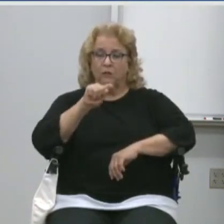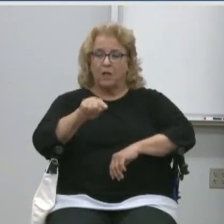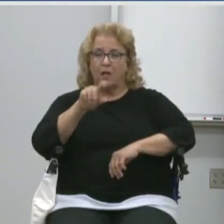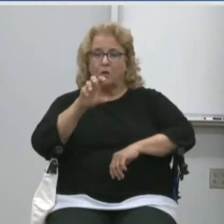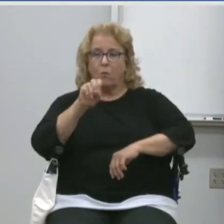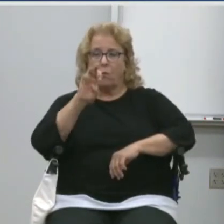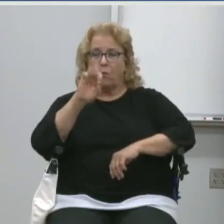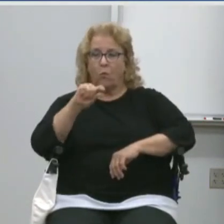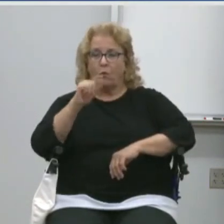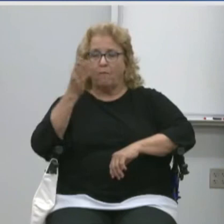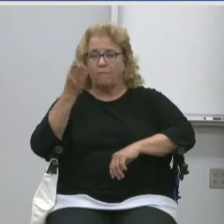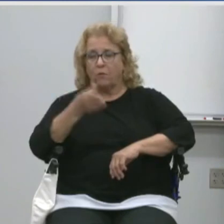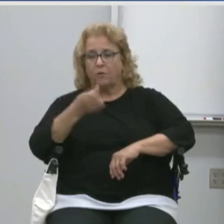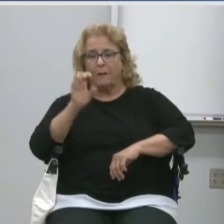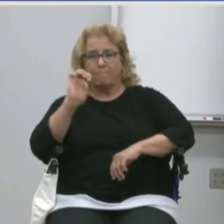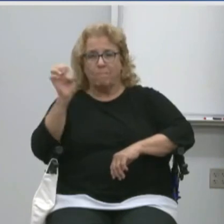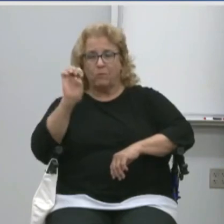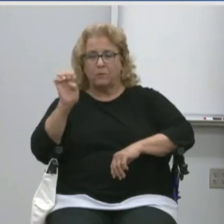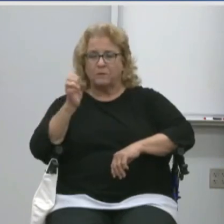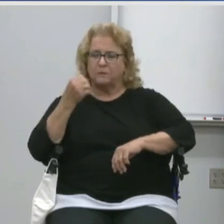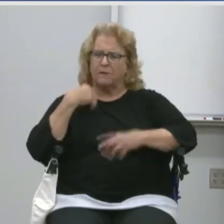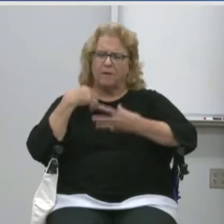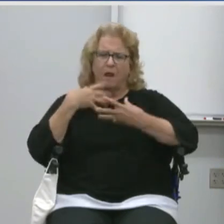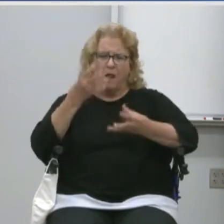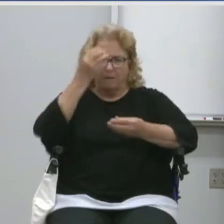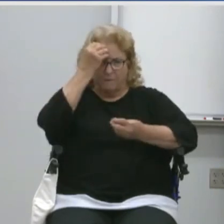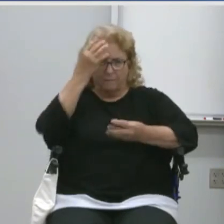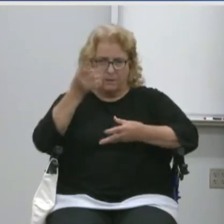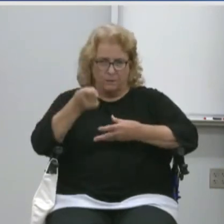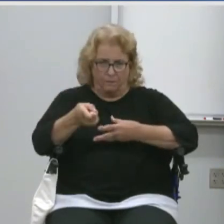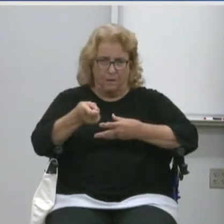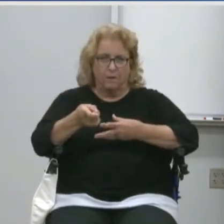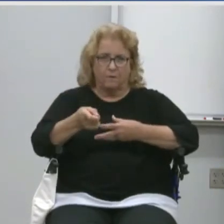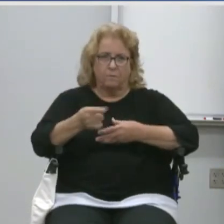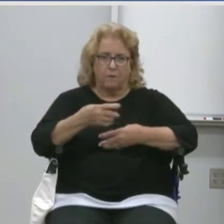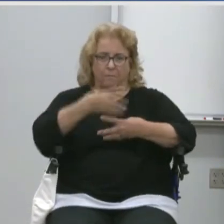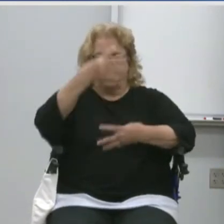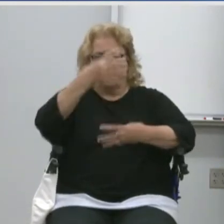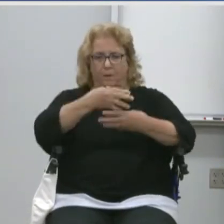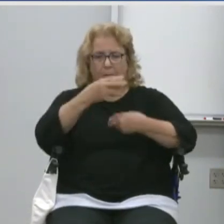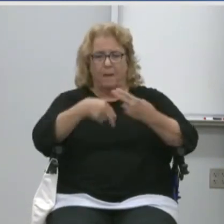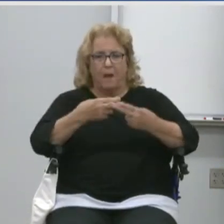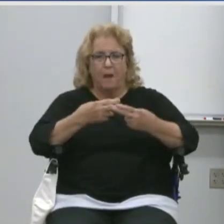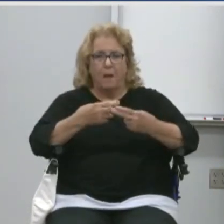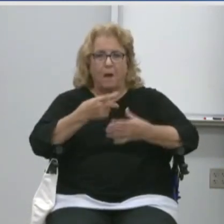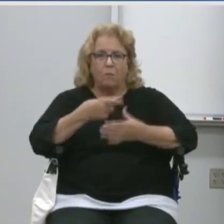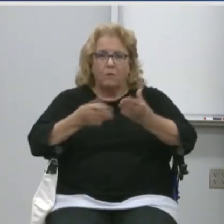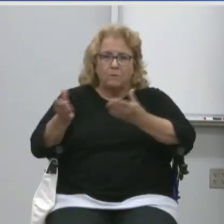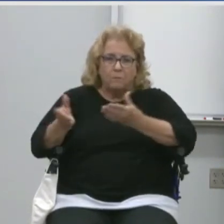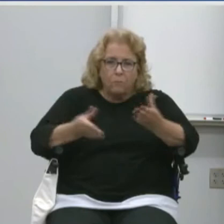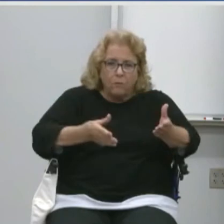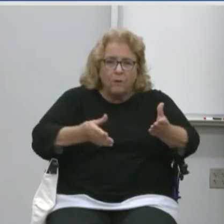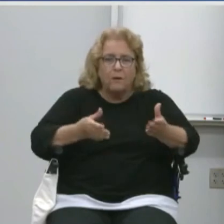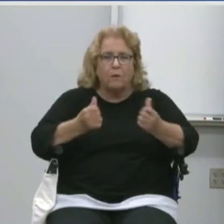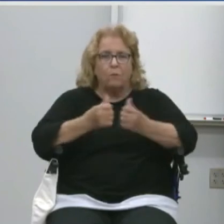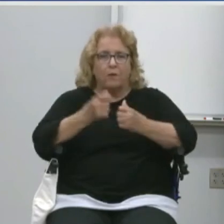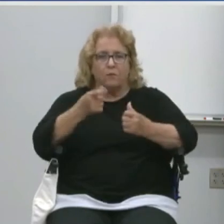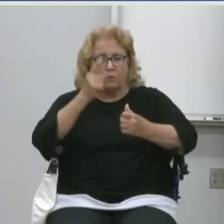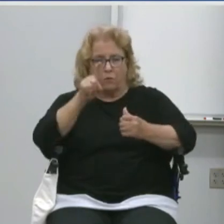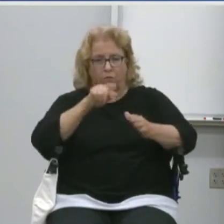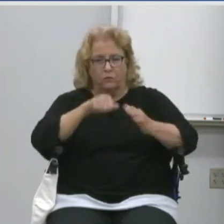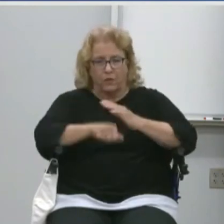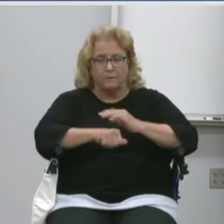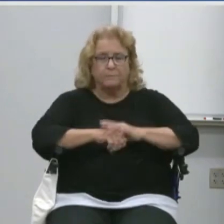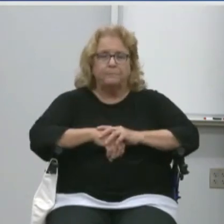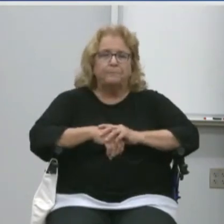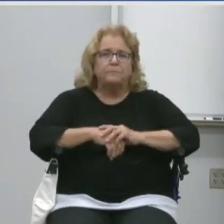volusia.org/emergency, there's a great deal of information that you can pull up about what to bring you with the shelter.